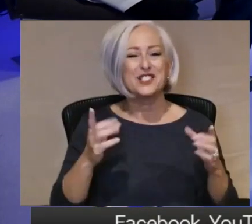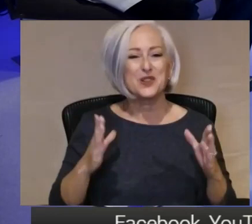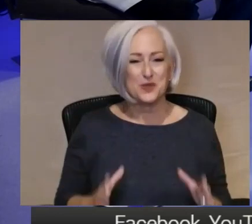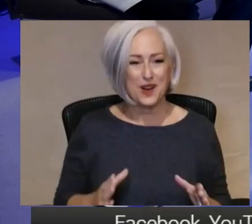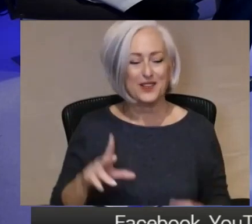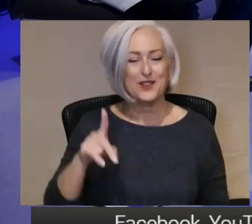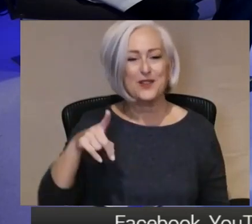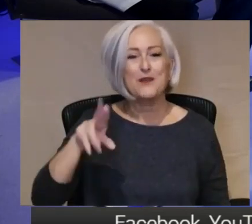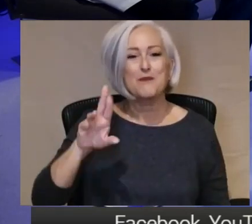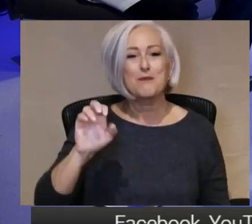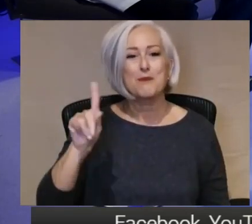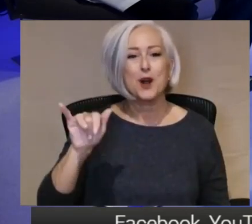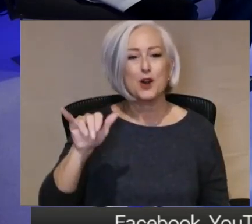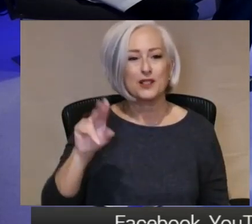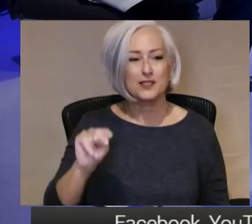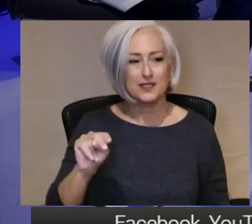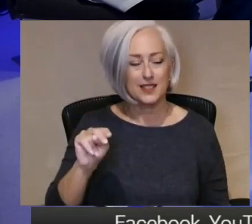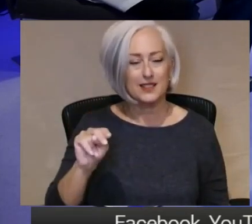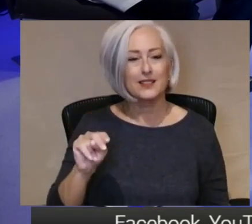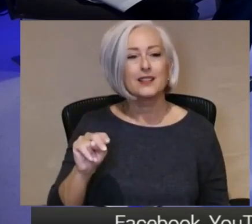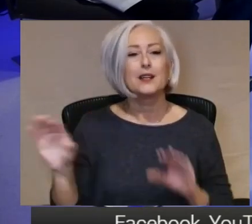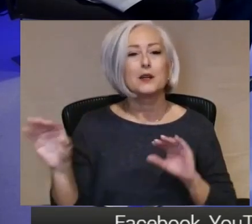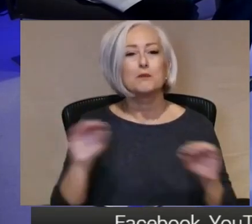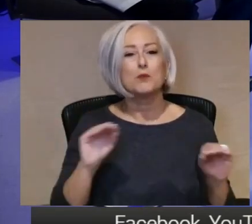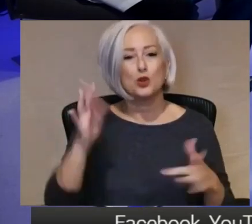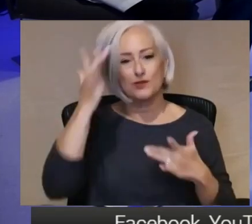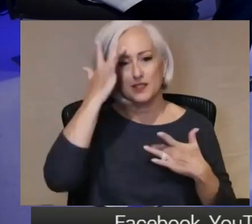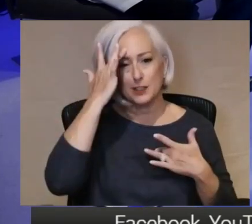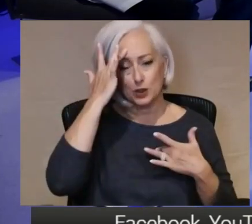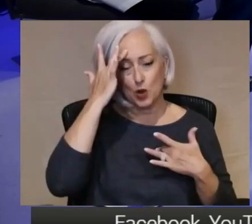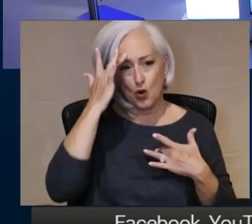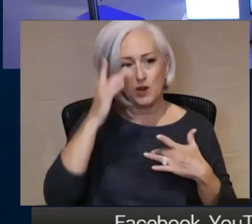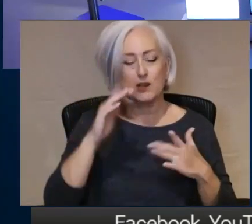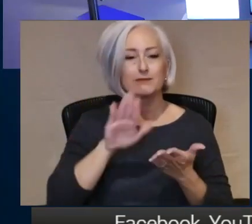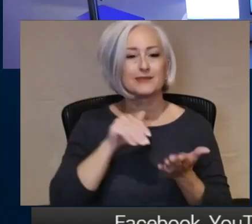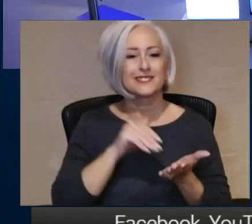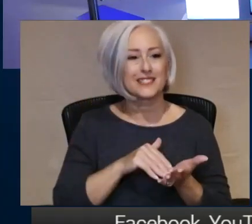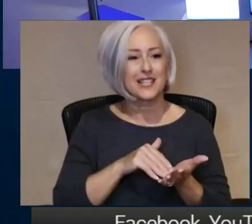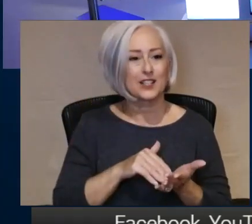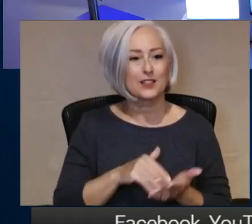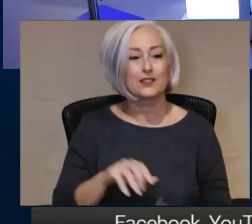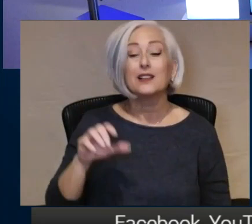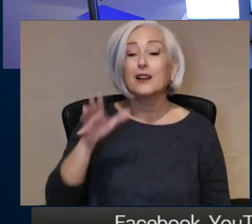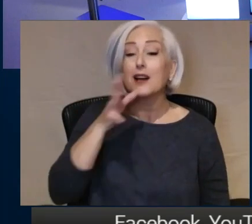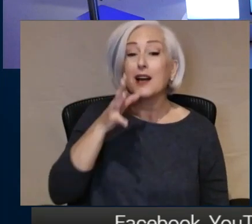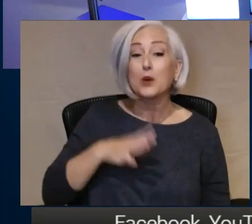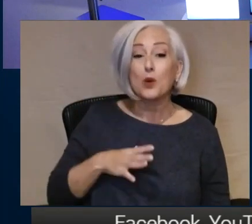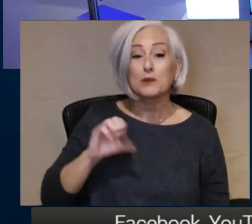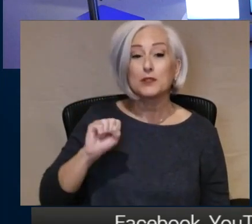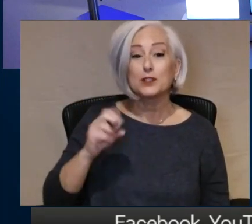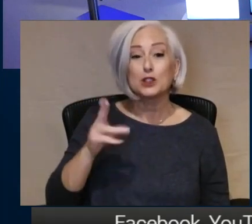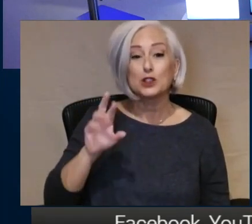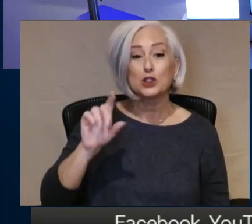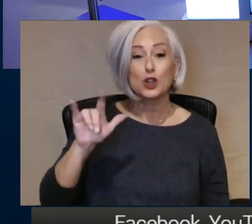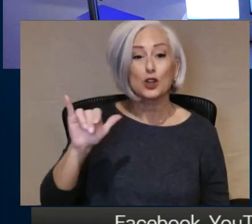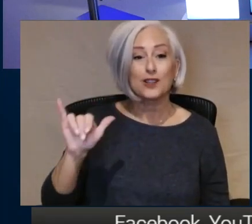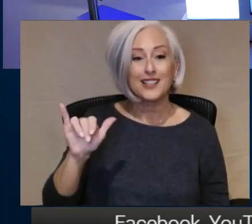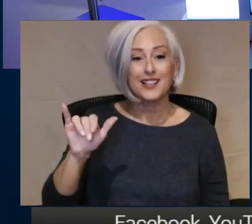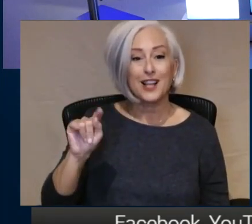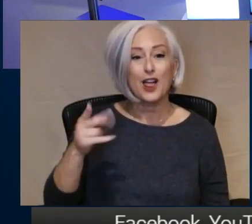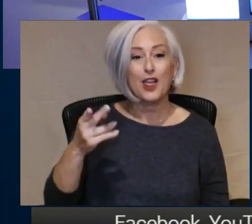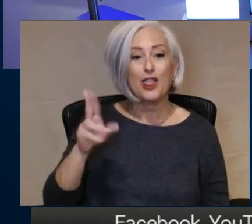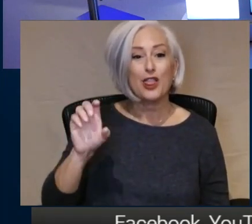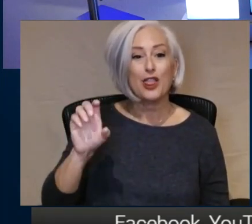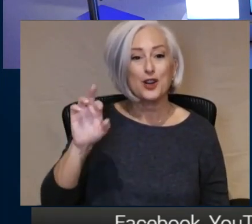Disorder Program here. Also joining us via Zoom is Shirley Thurber Godbold. Was that close? A